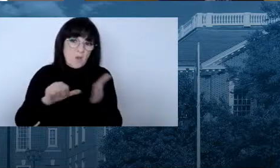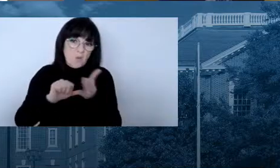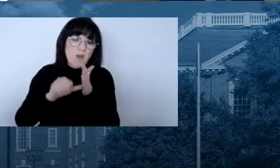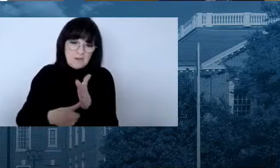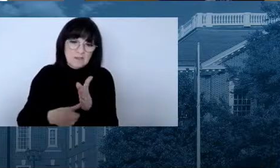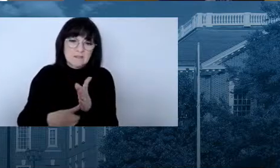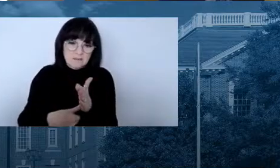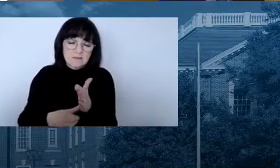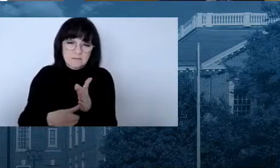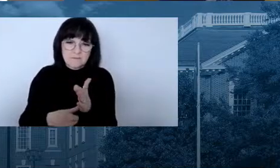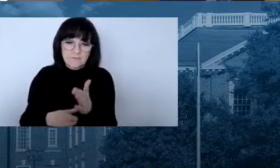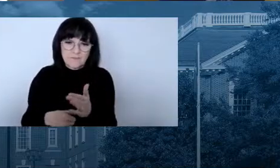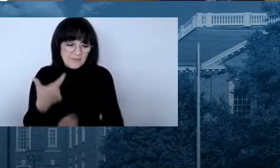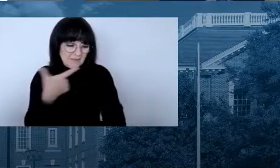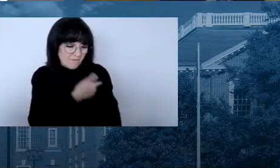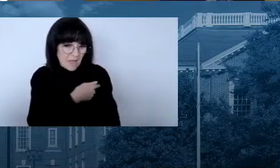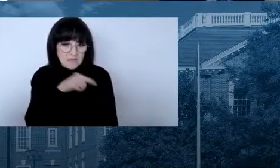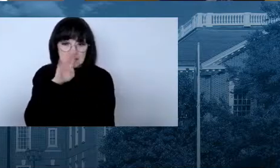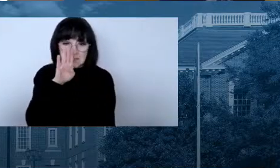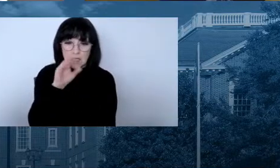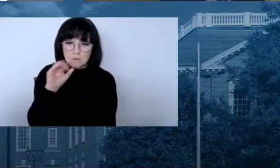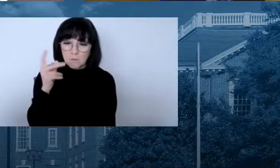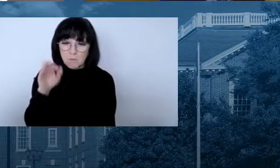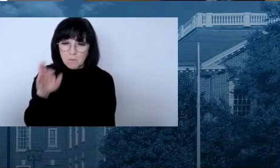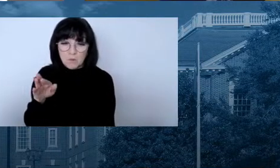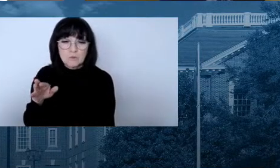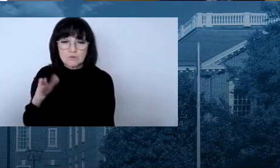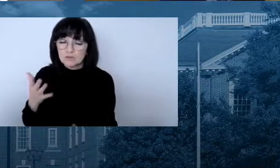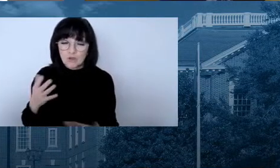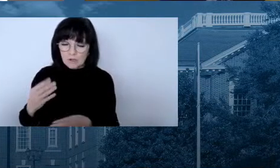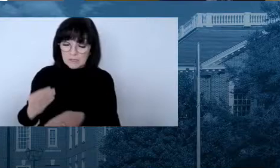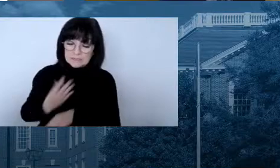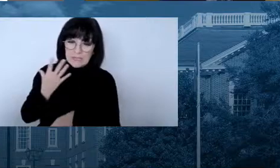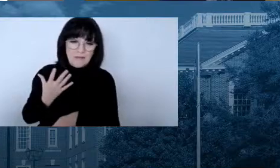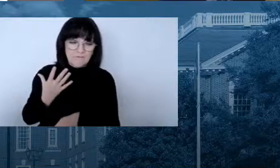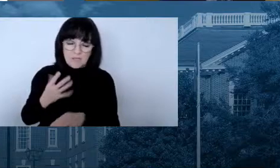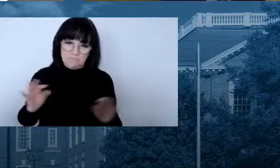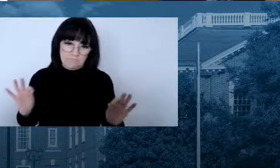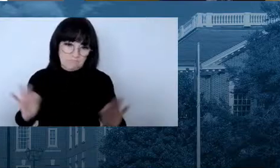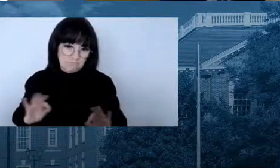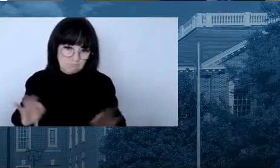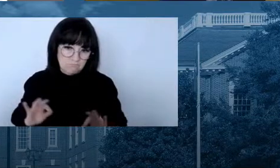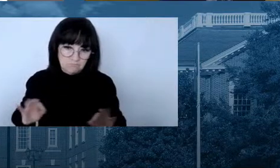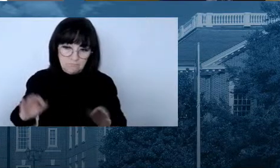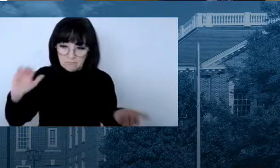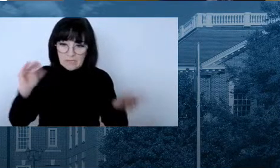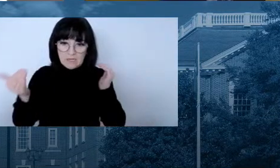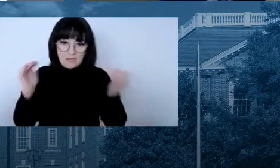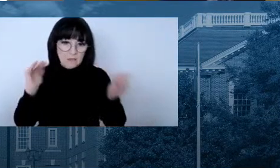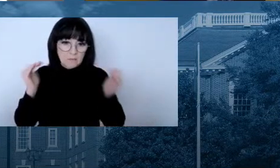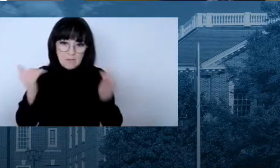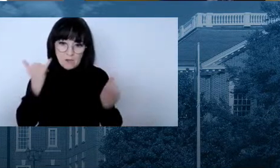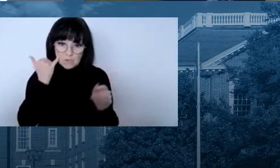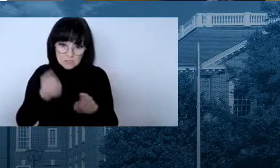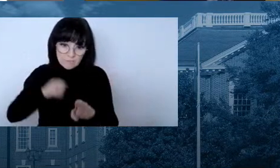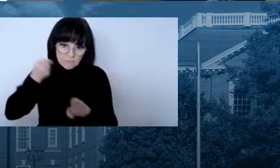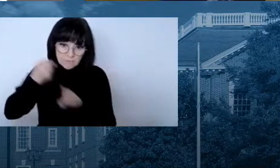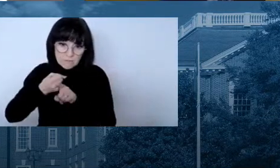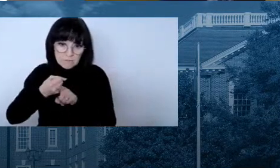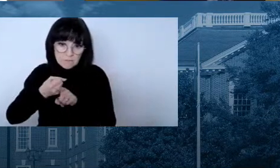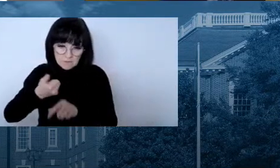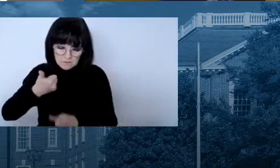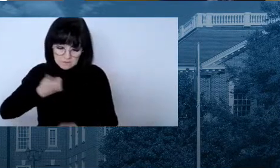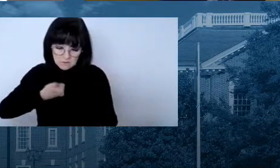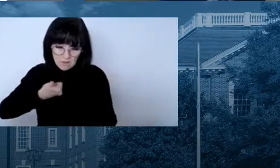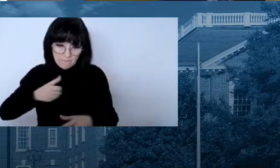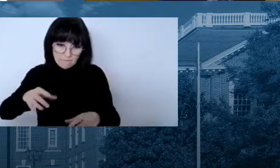the disease, it's like a different species. It's so rare to have